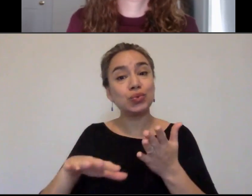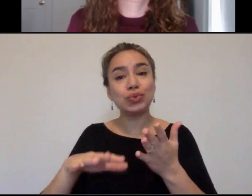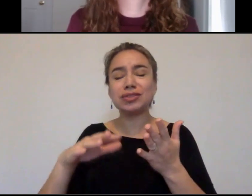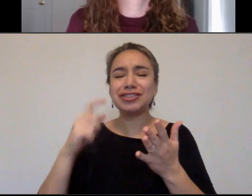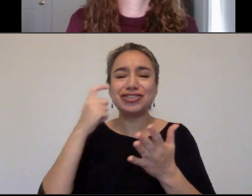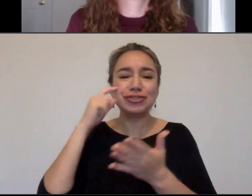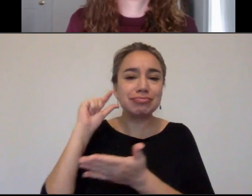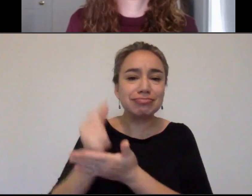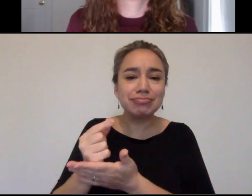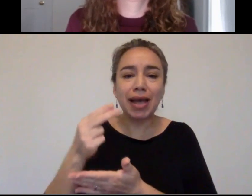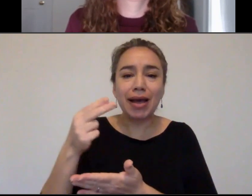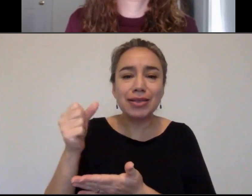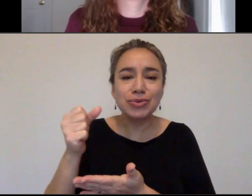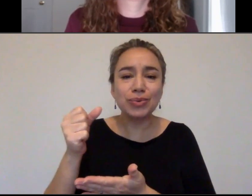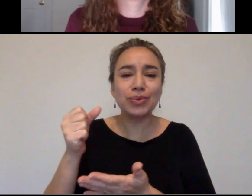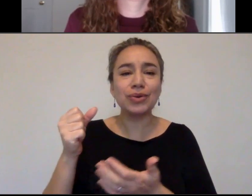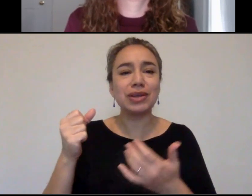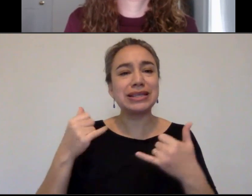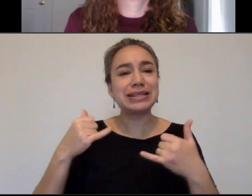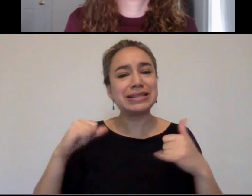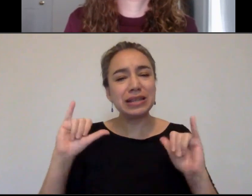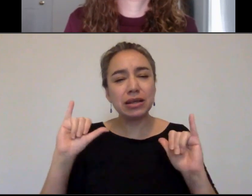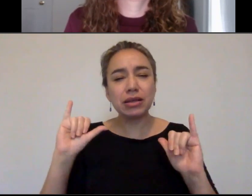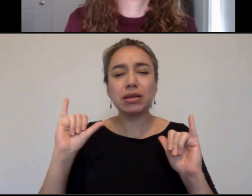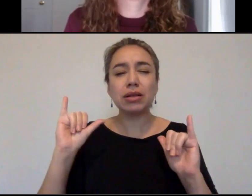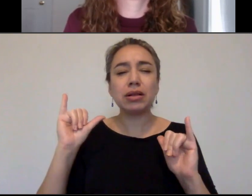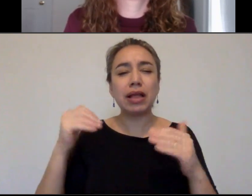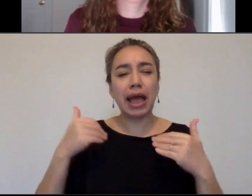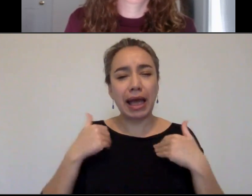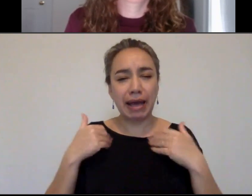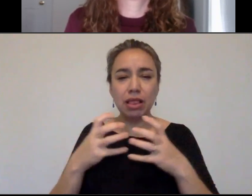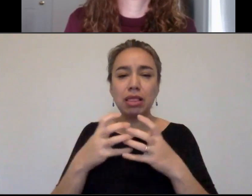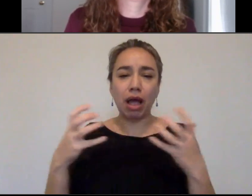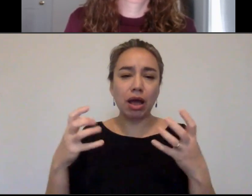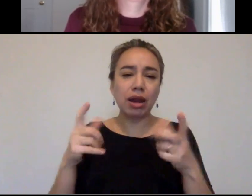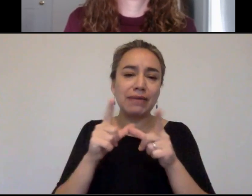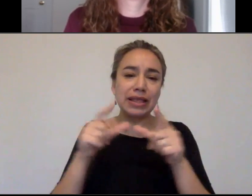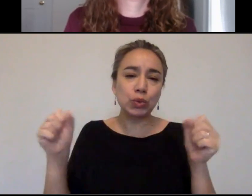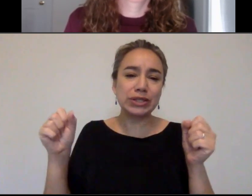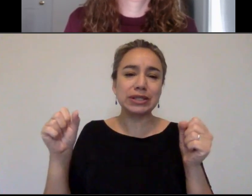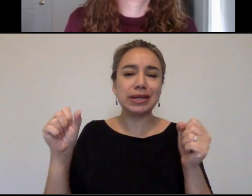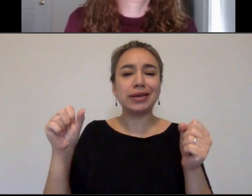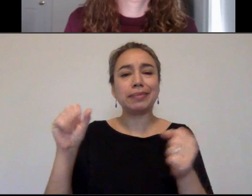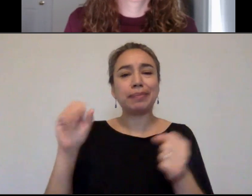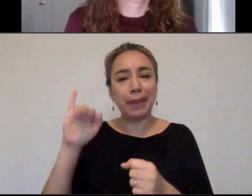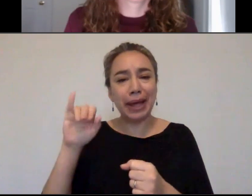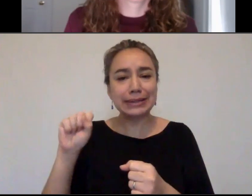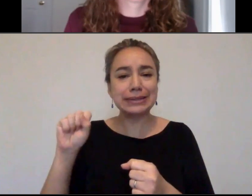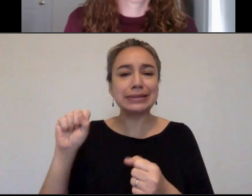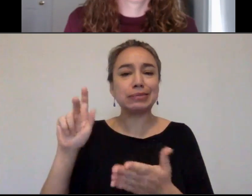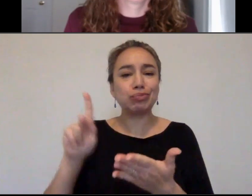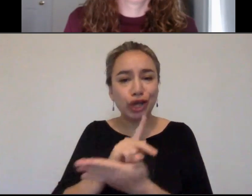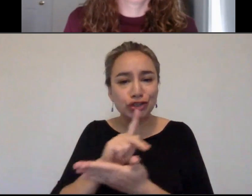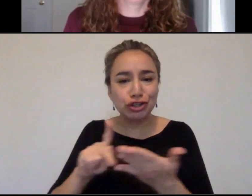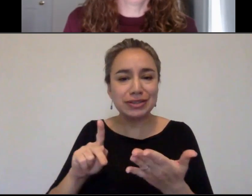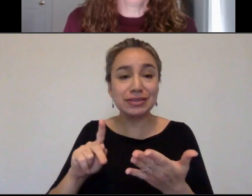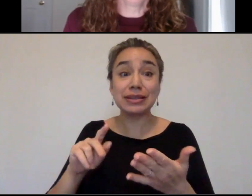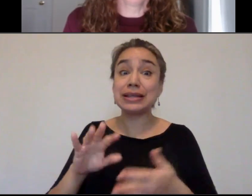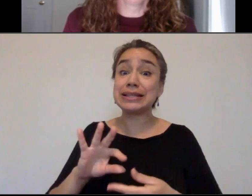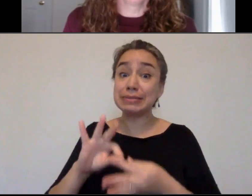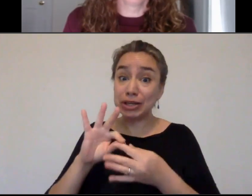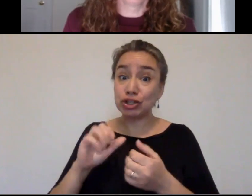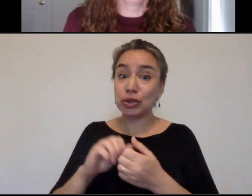school who are still holding on to a lot of linguistic prejudices and biases, especially with regards to prescriptive